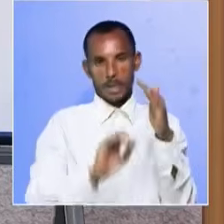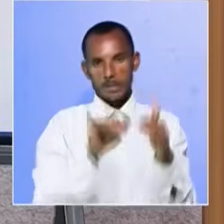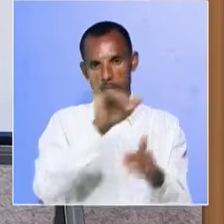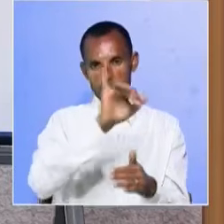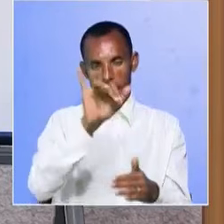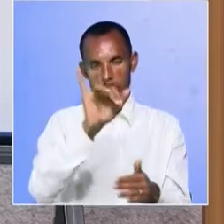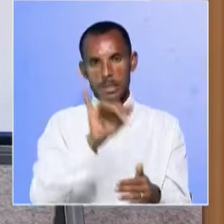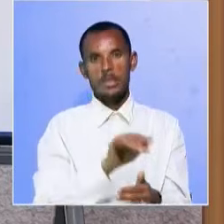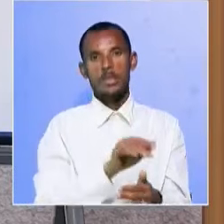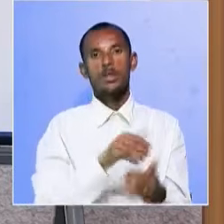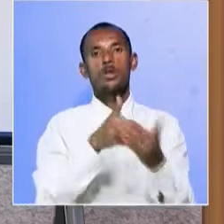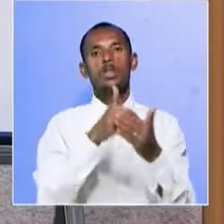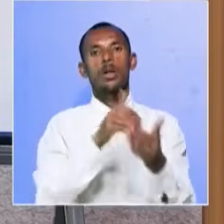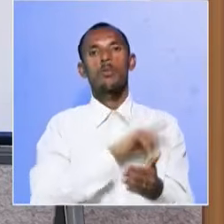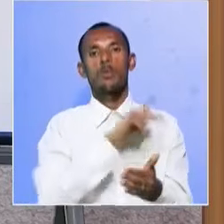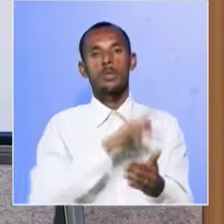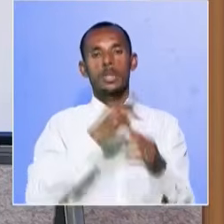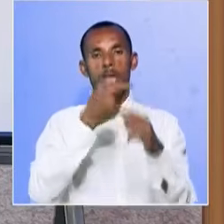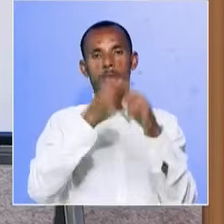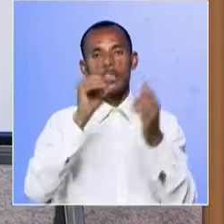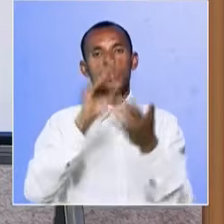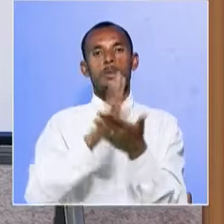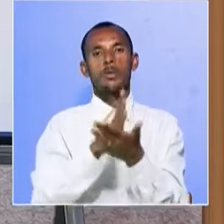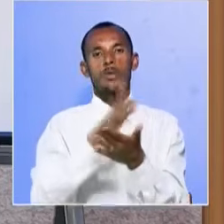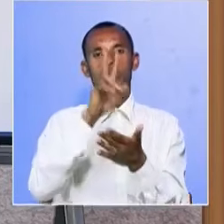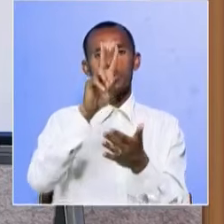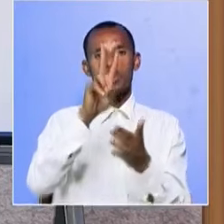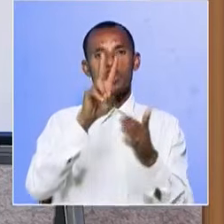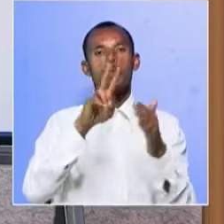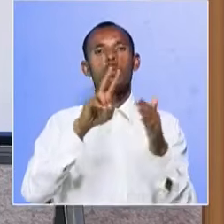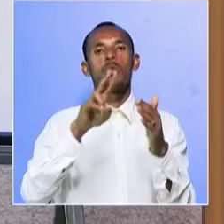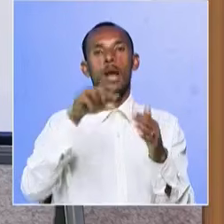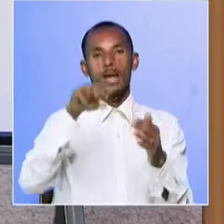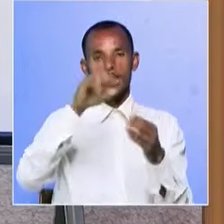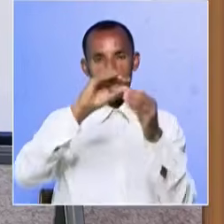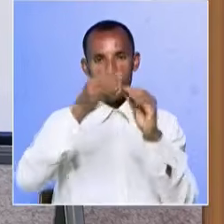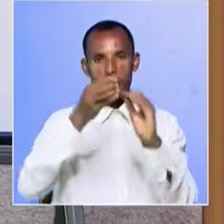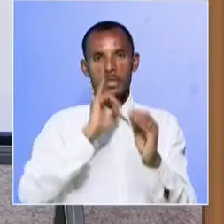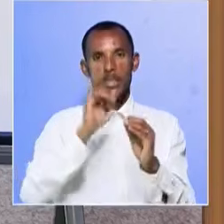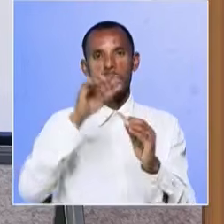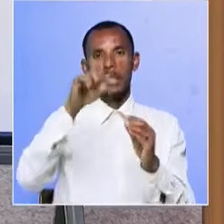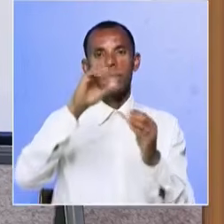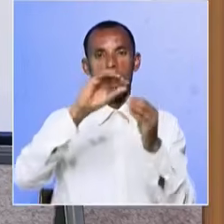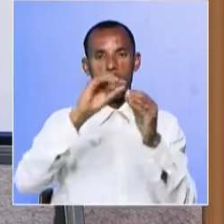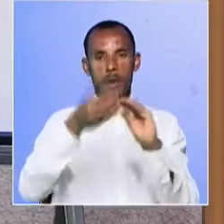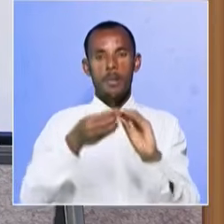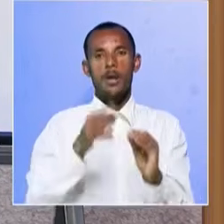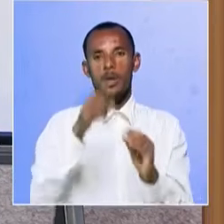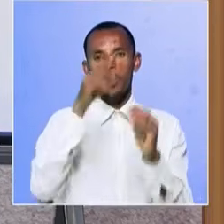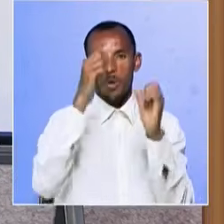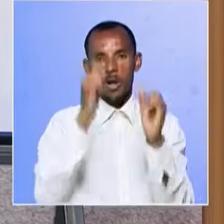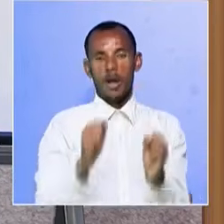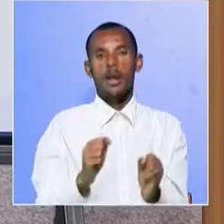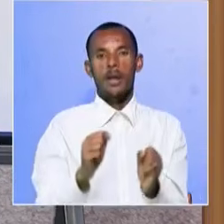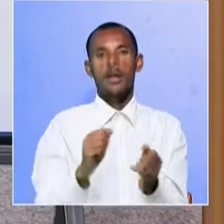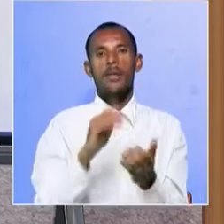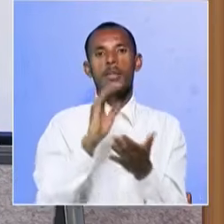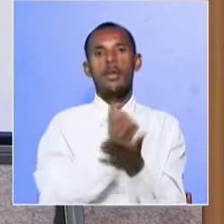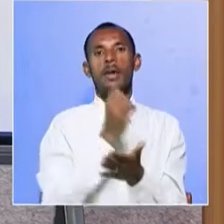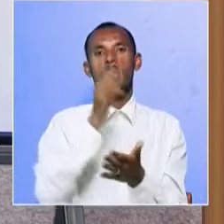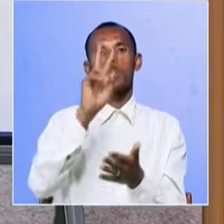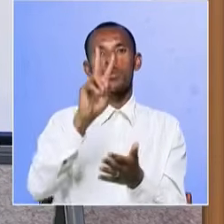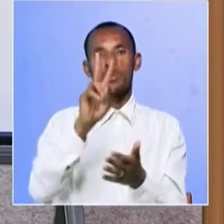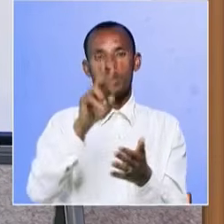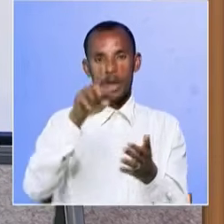meaning that the difference between two rational numbers is a rational number. Okay, you can take any two